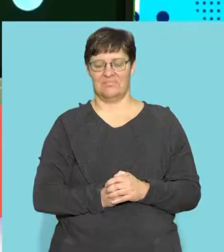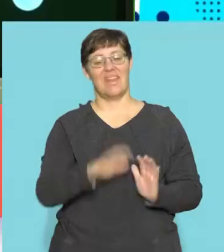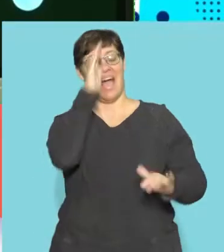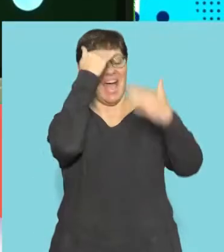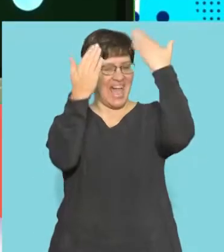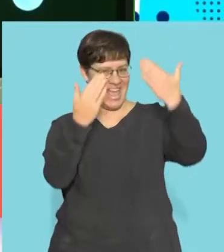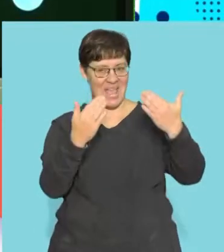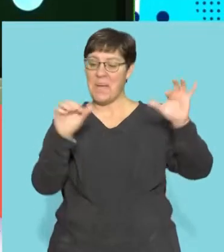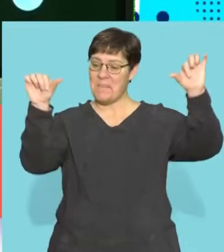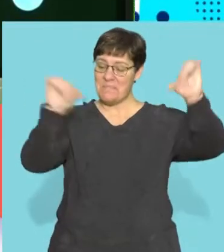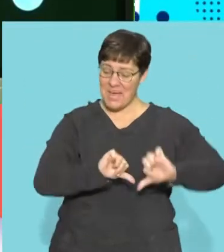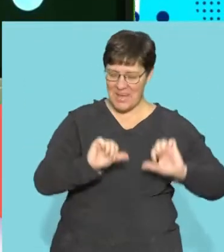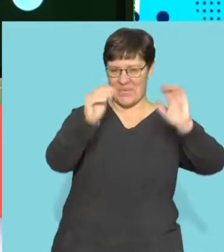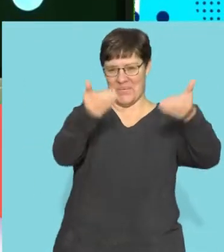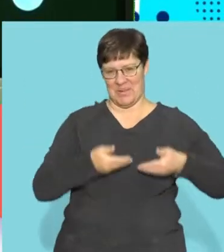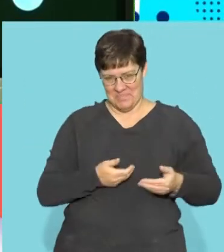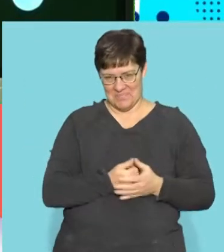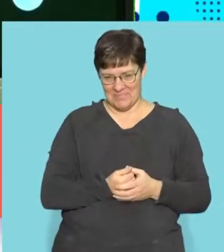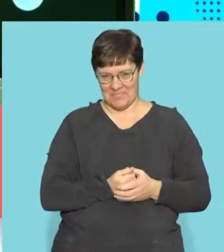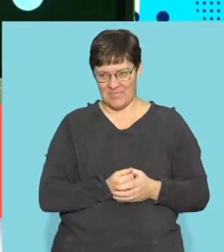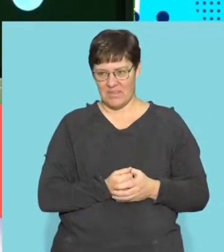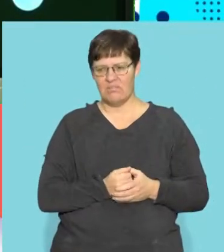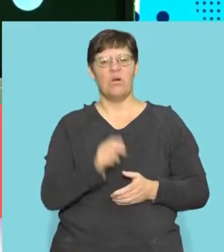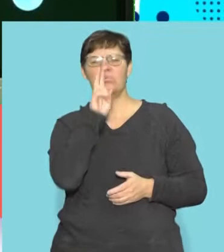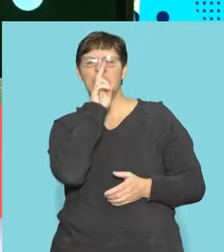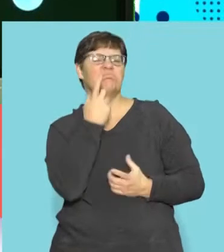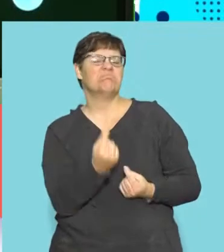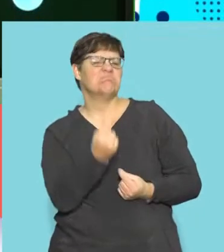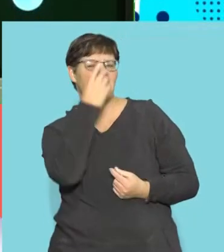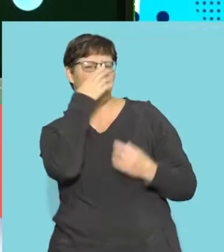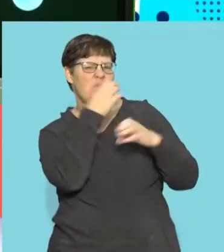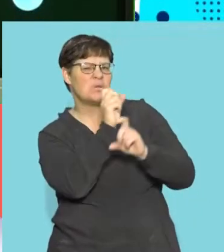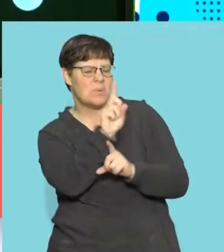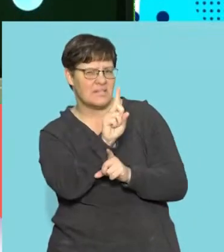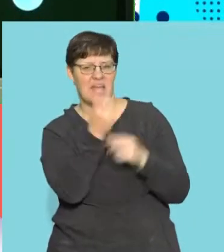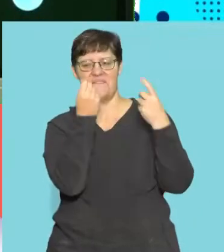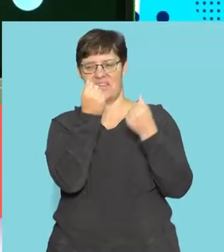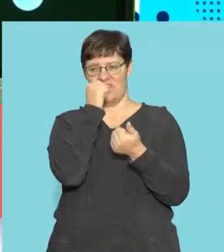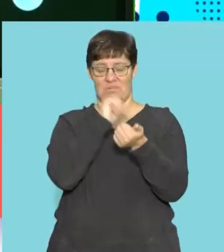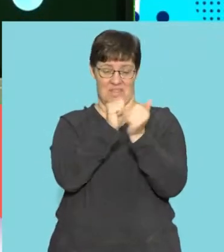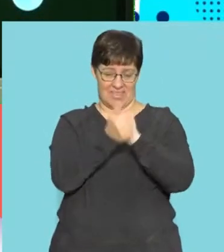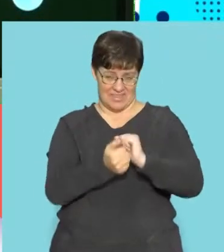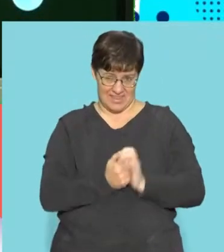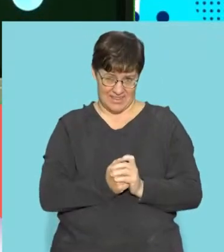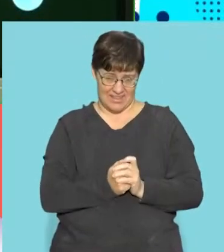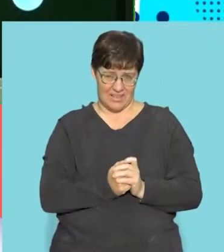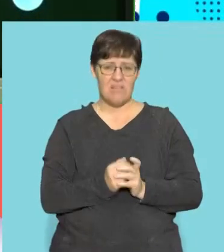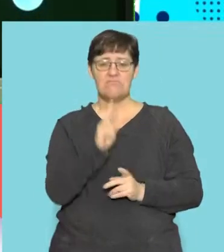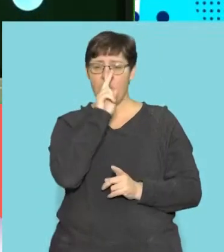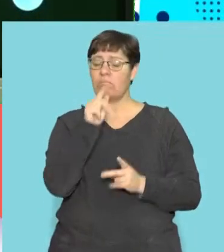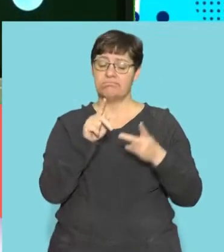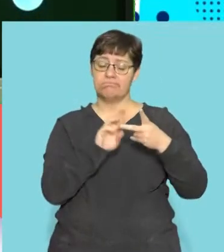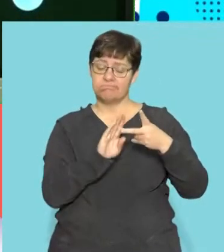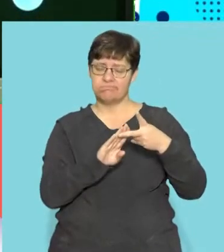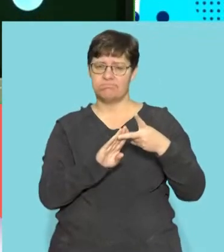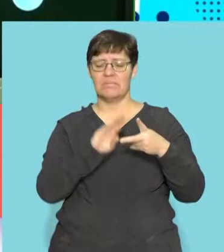Hi guys, welcome back. So we are still looking at financial maths. Now we're going to look at sinking funds